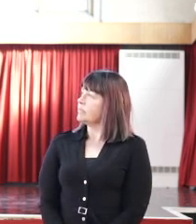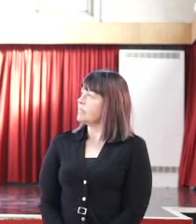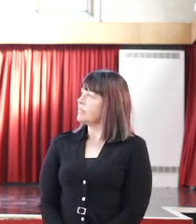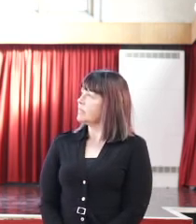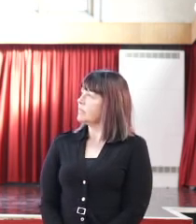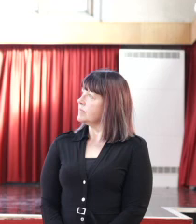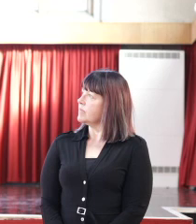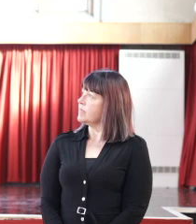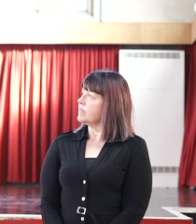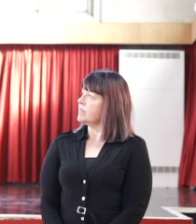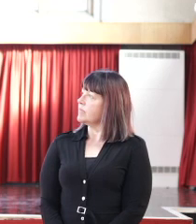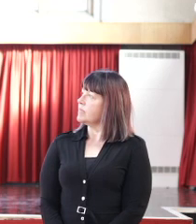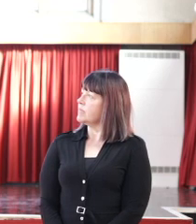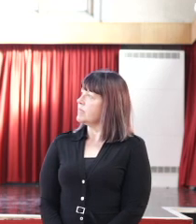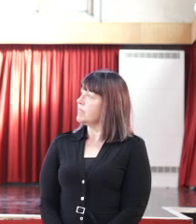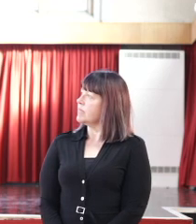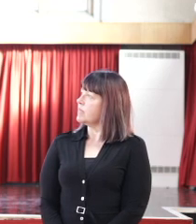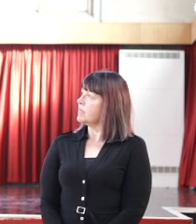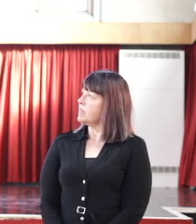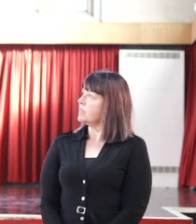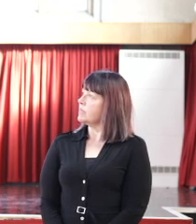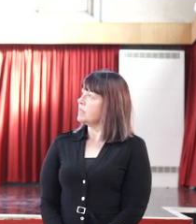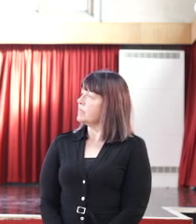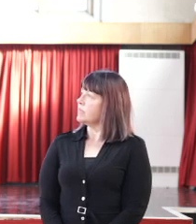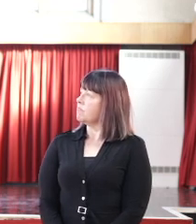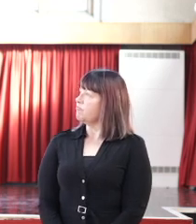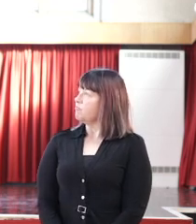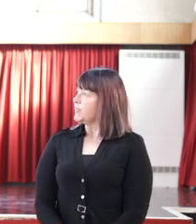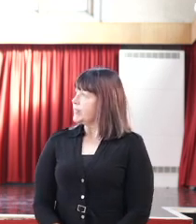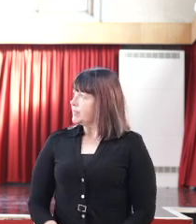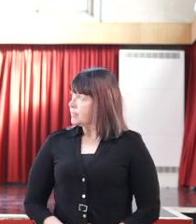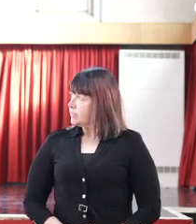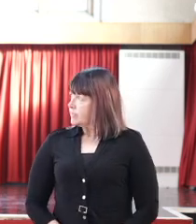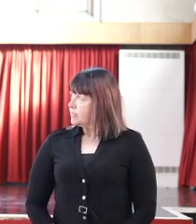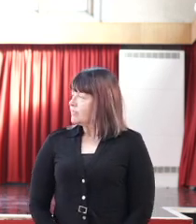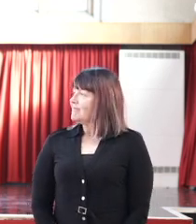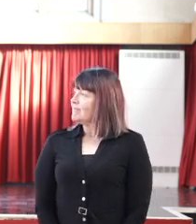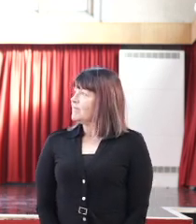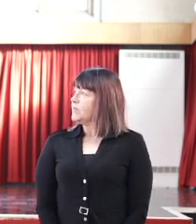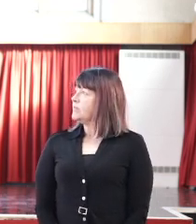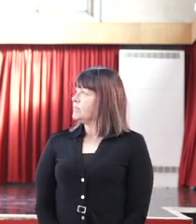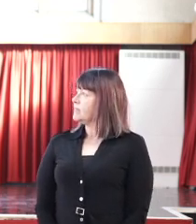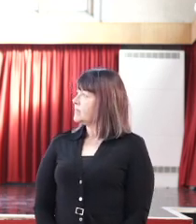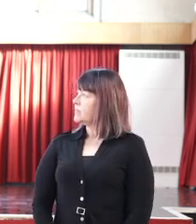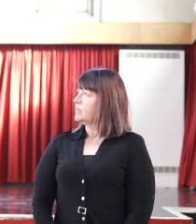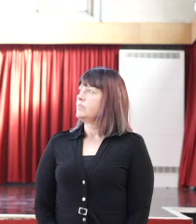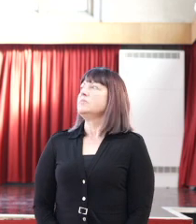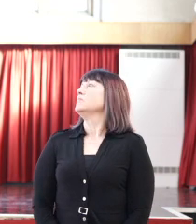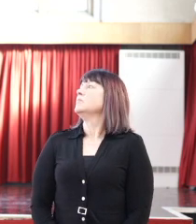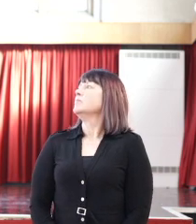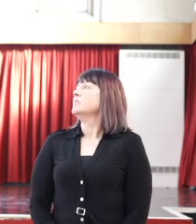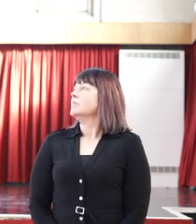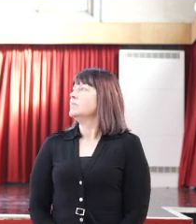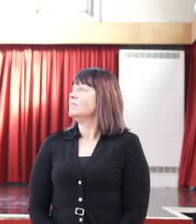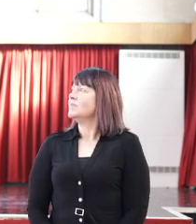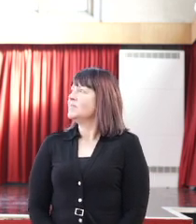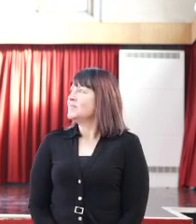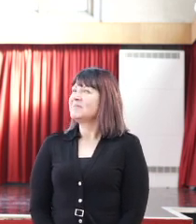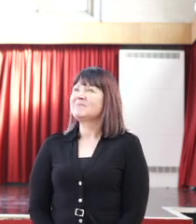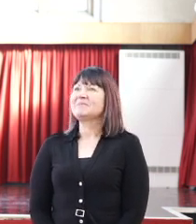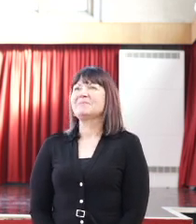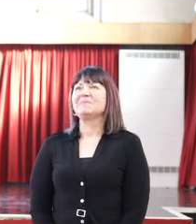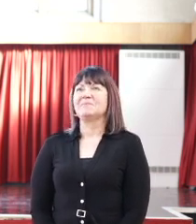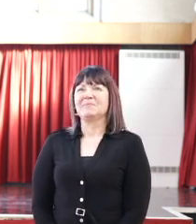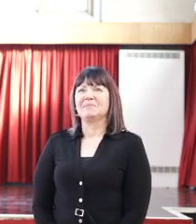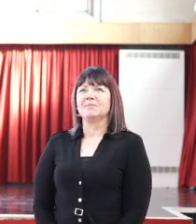So maybe you're wondering about how deaf people and music, how does that work? Because we can't hear it, so what do we do? I'm sure